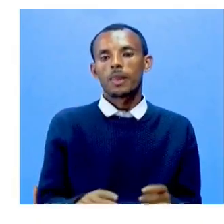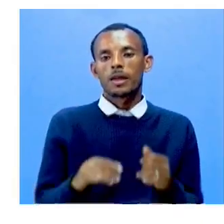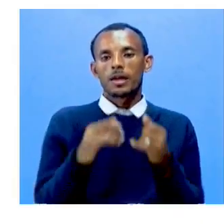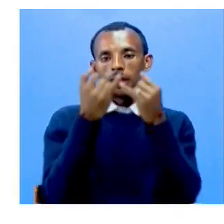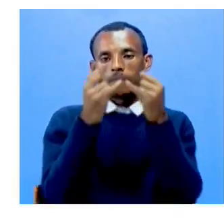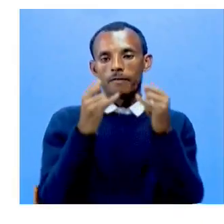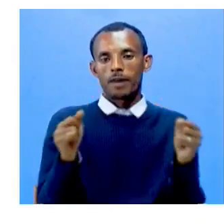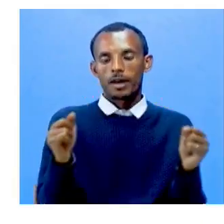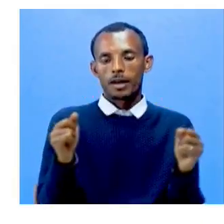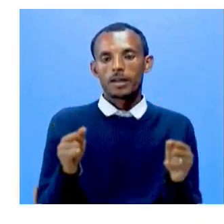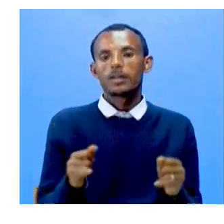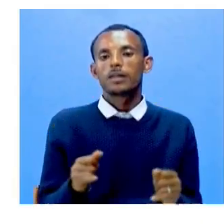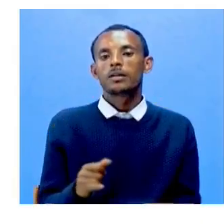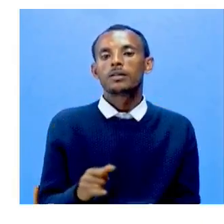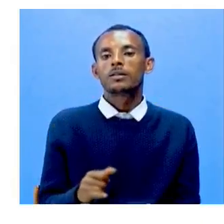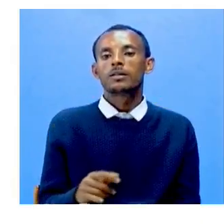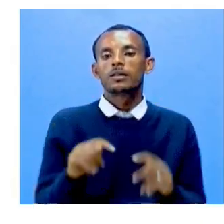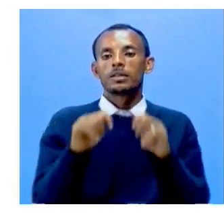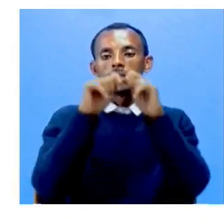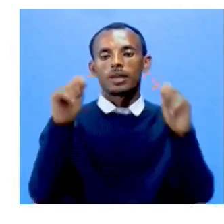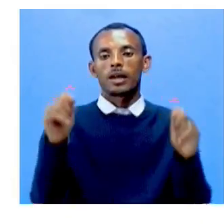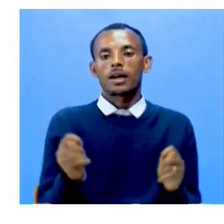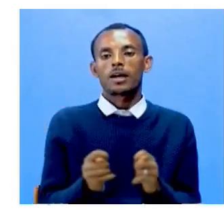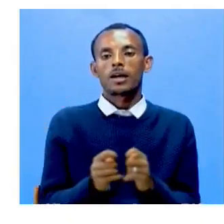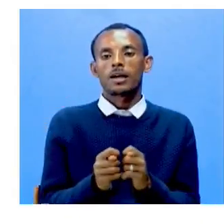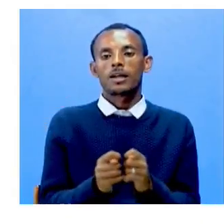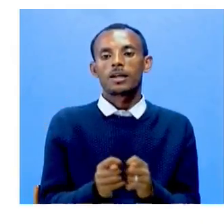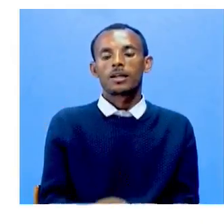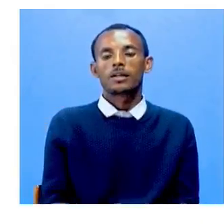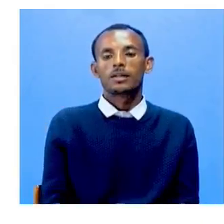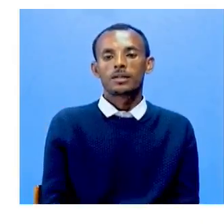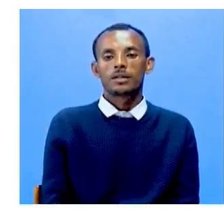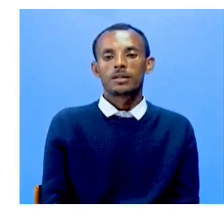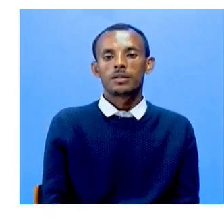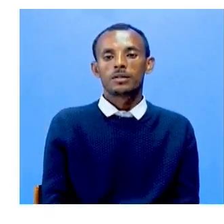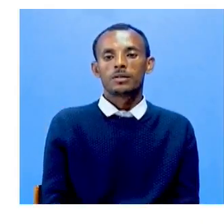Divides the triangles